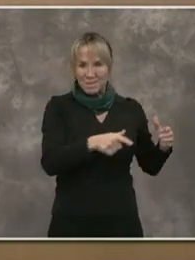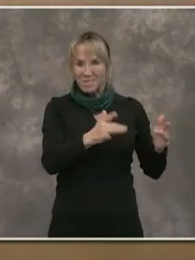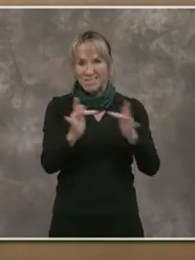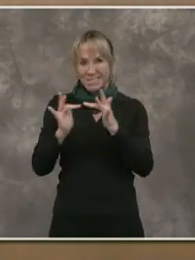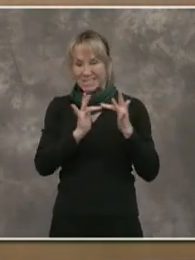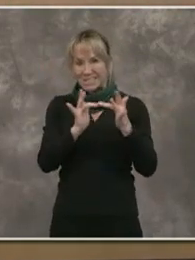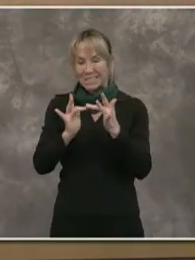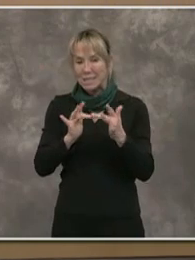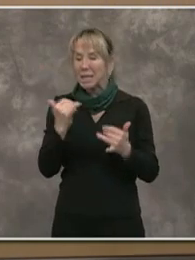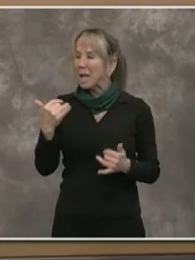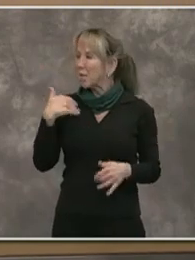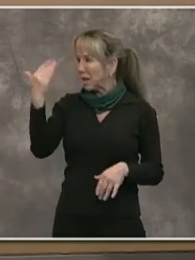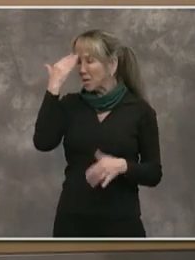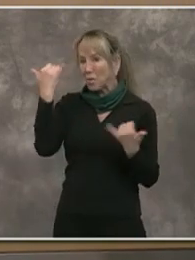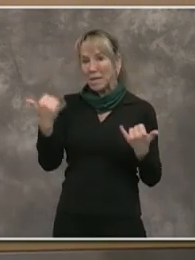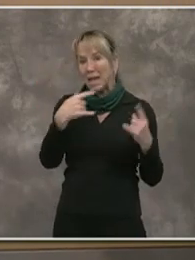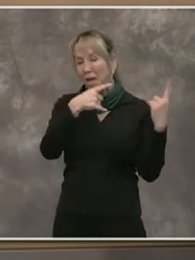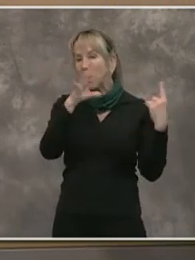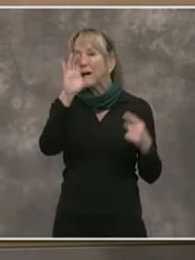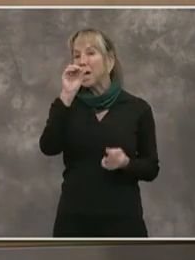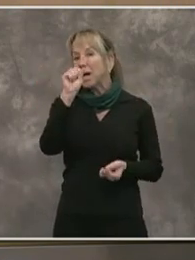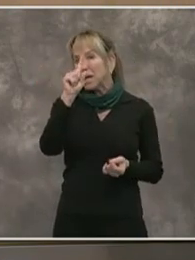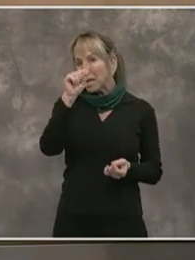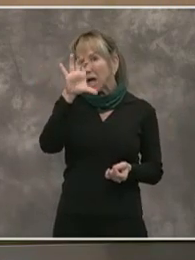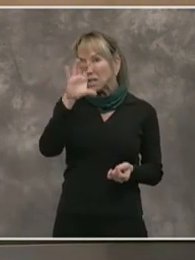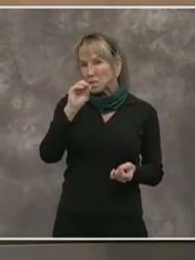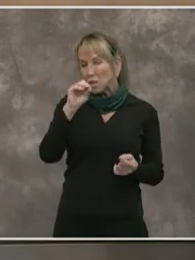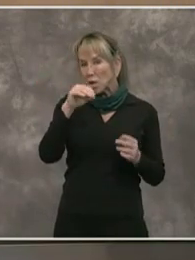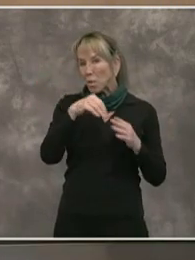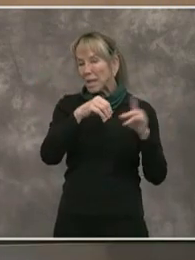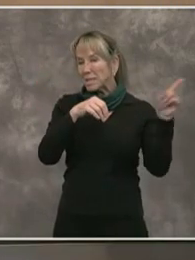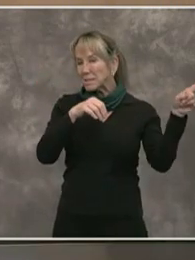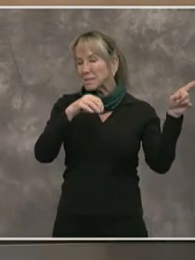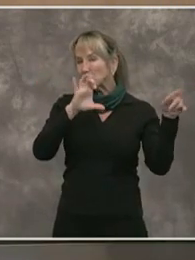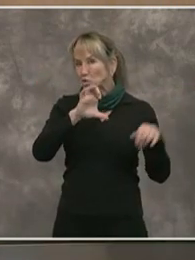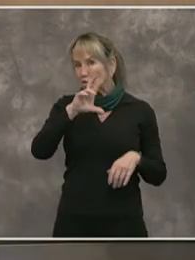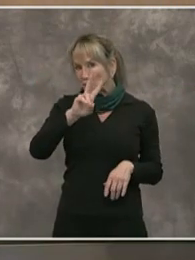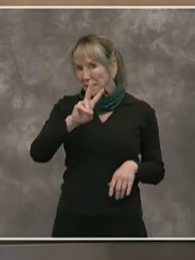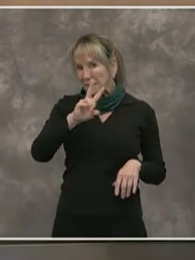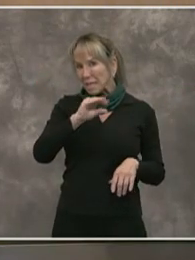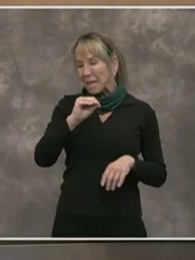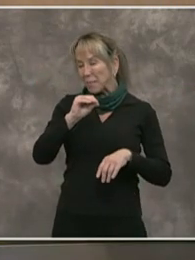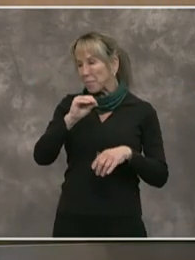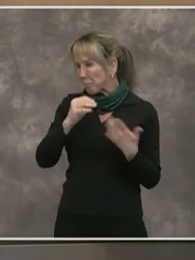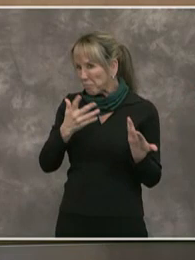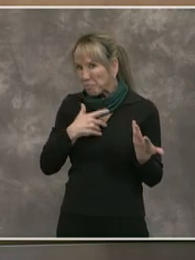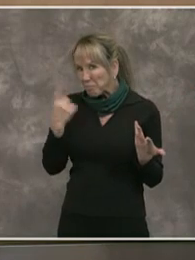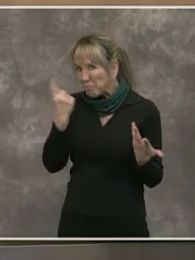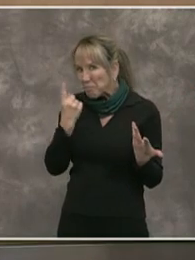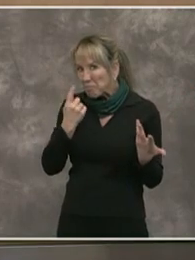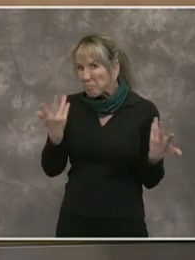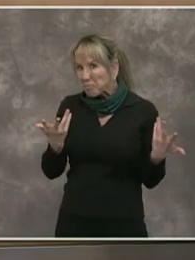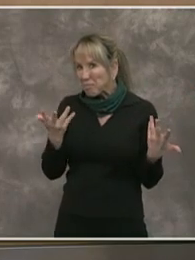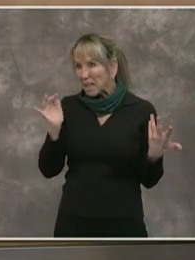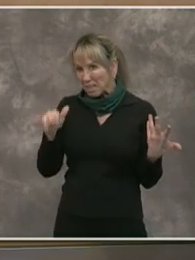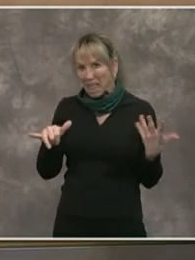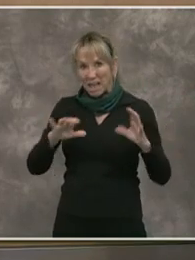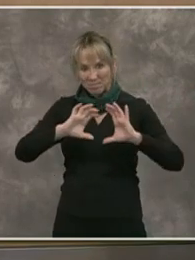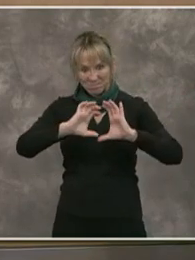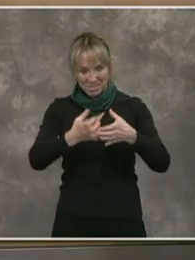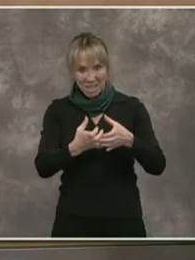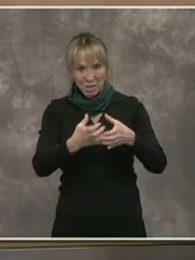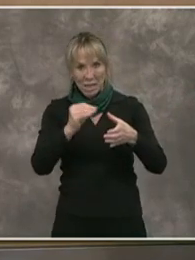Costco location in Rancho Del Rey, Chula Vista. Is this being considered a cluster, and is there any issue for customers?